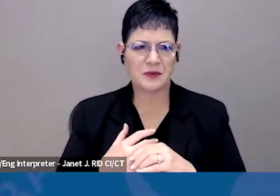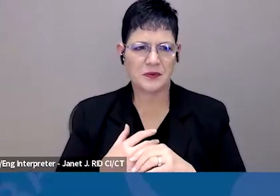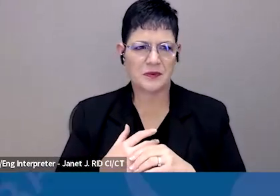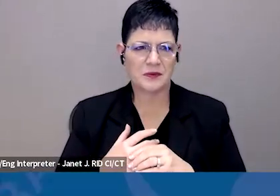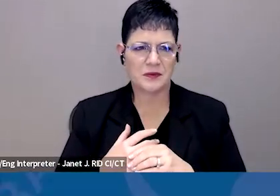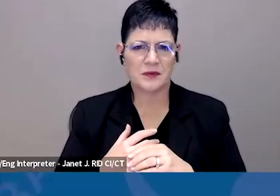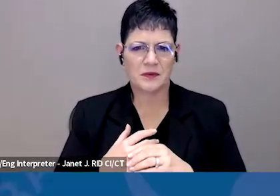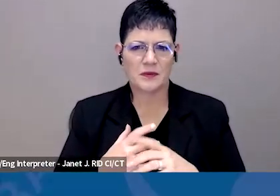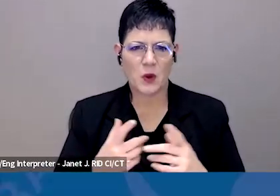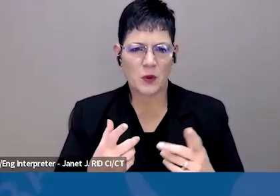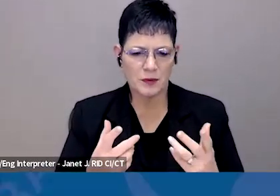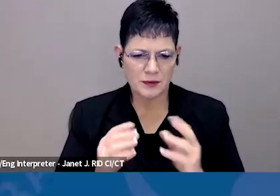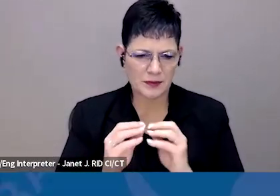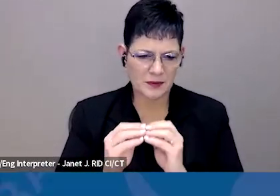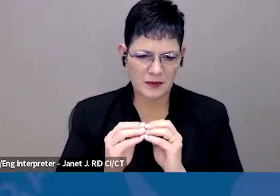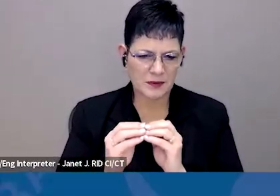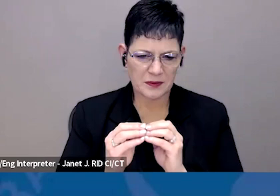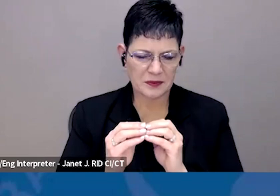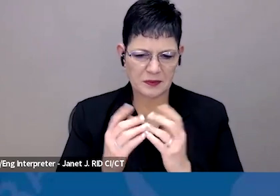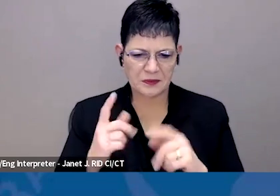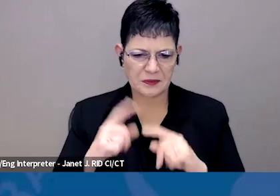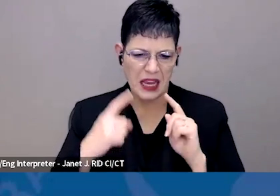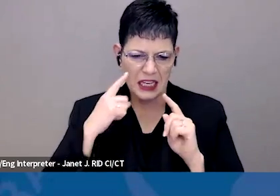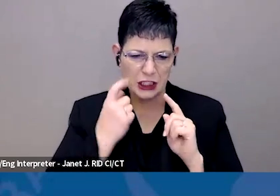sorry. Yeah. Thank you.